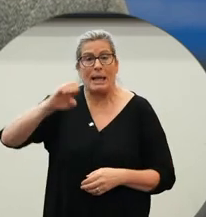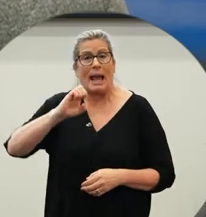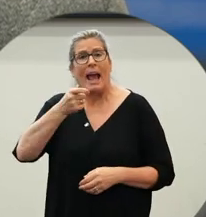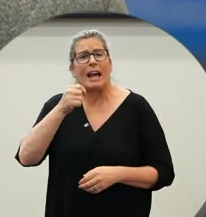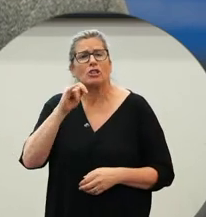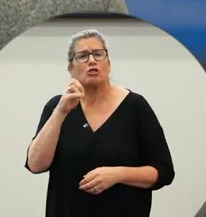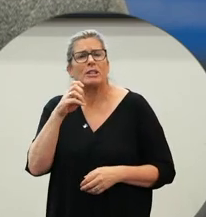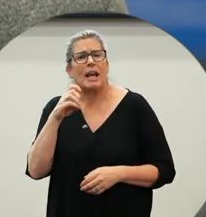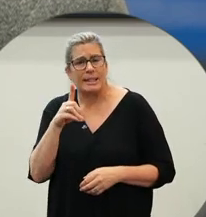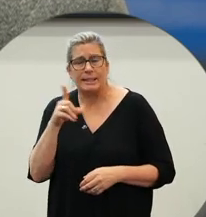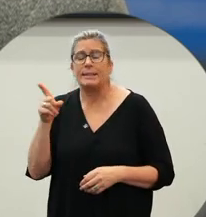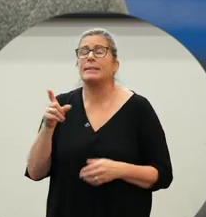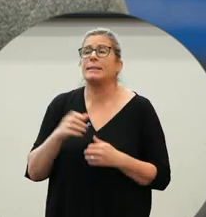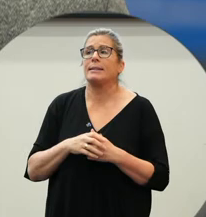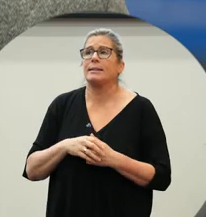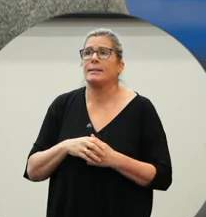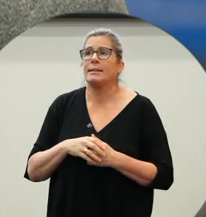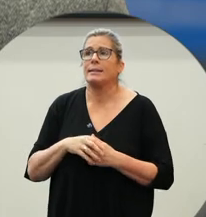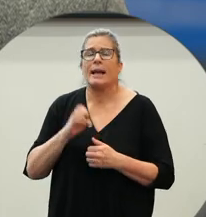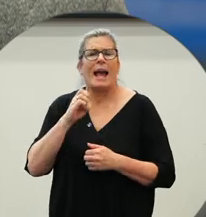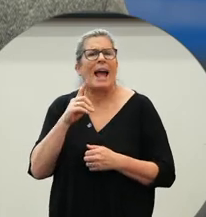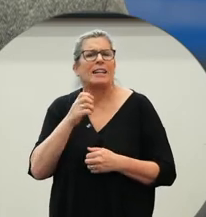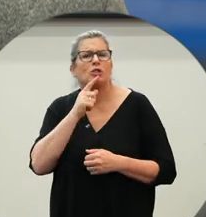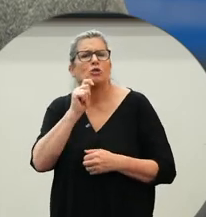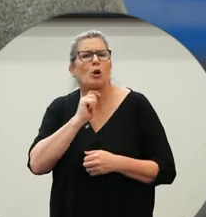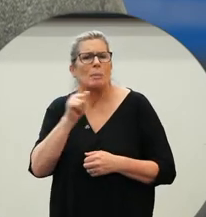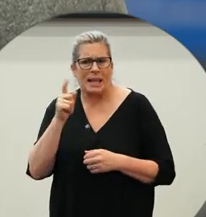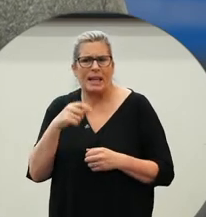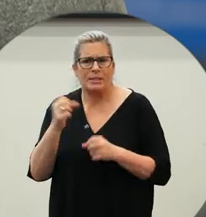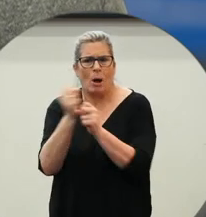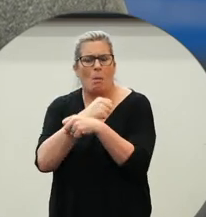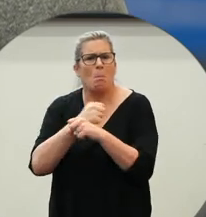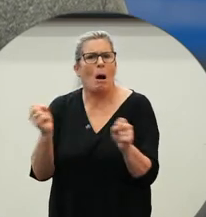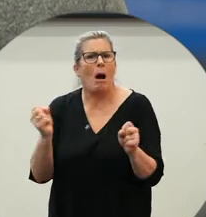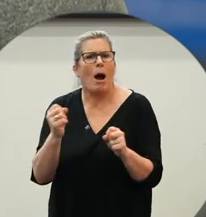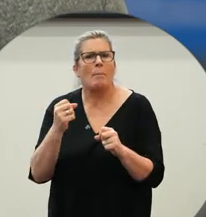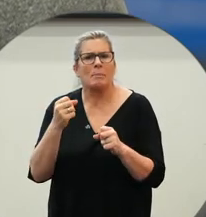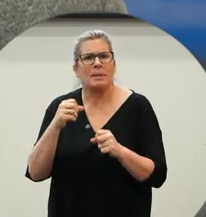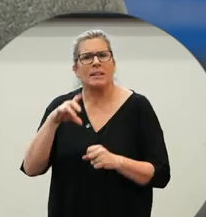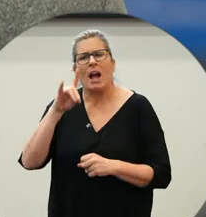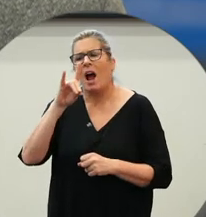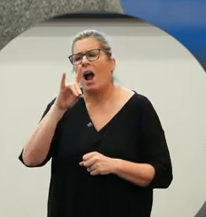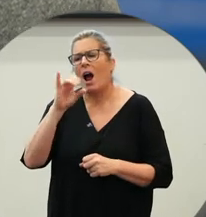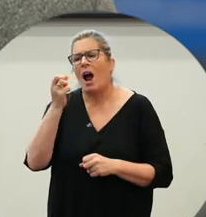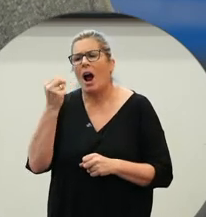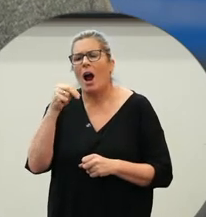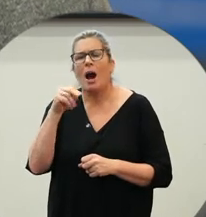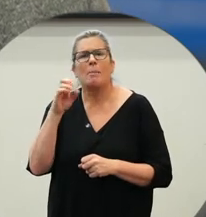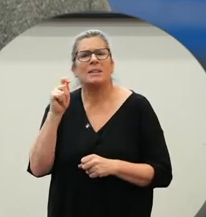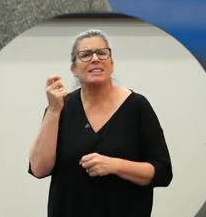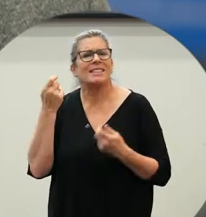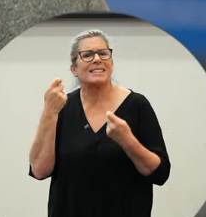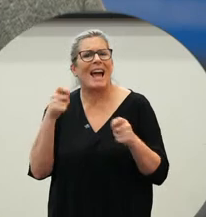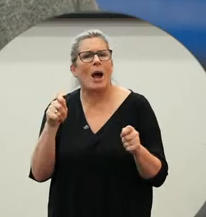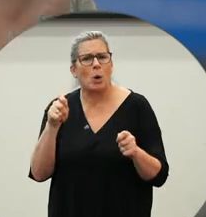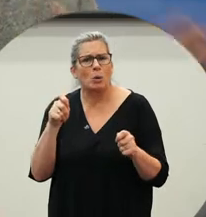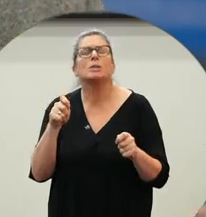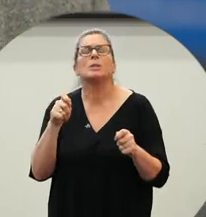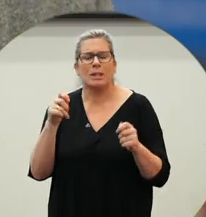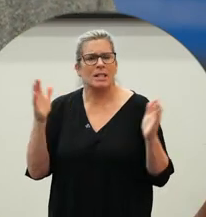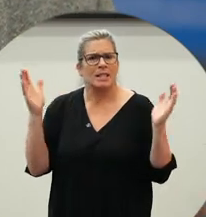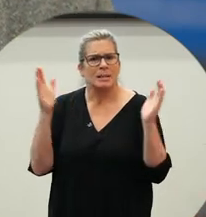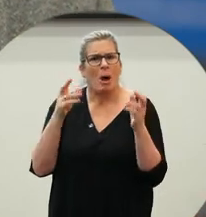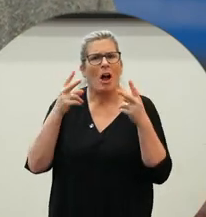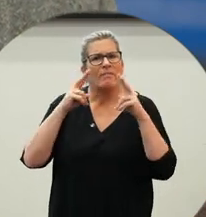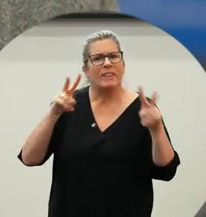Eddie told me he set off a bomb in Harmonstown, just north of the border from a small village in Donegal. One side